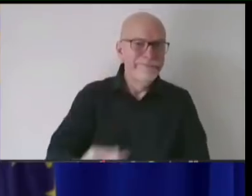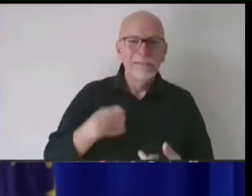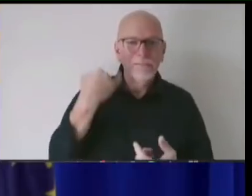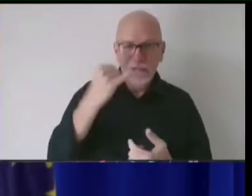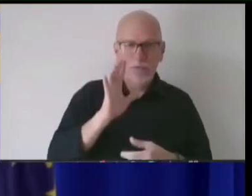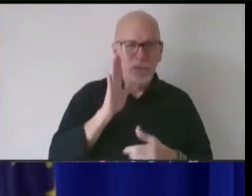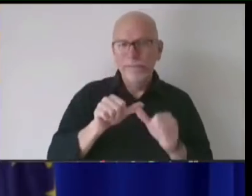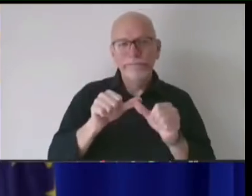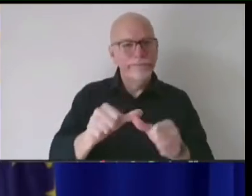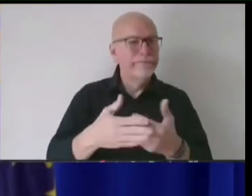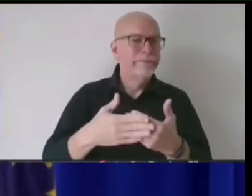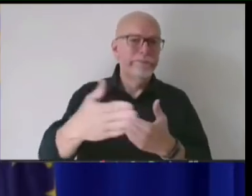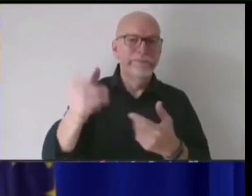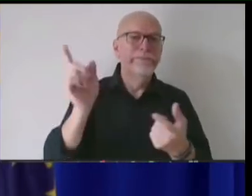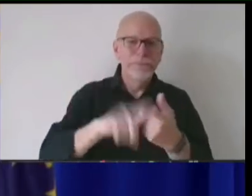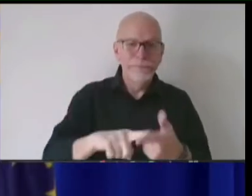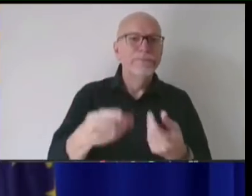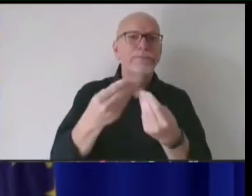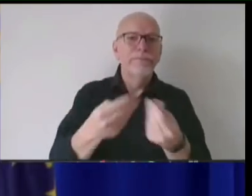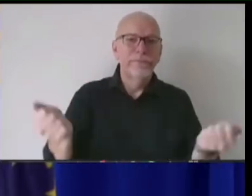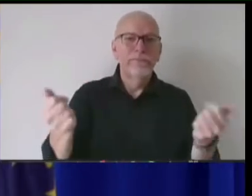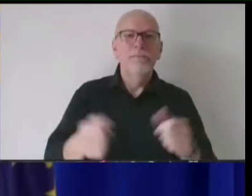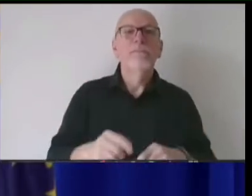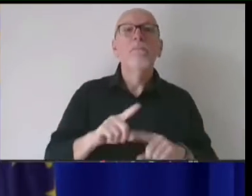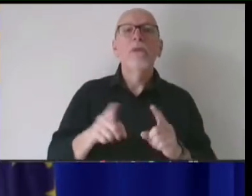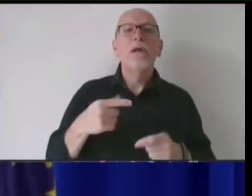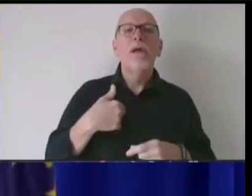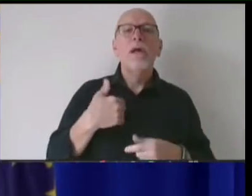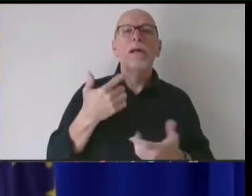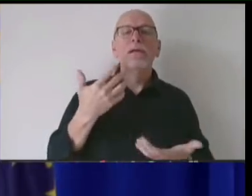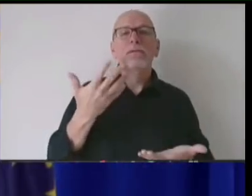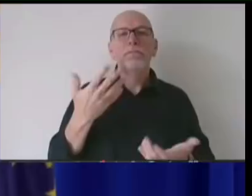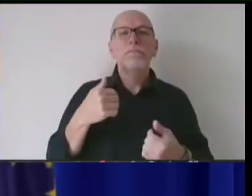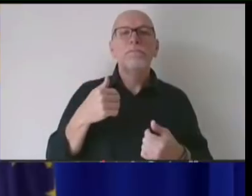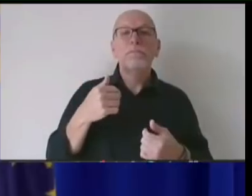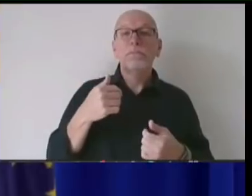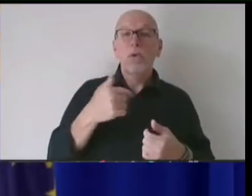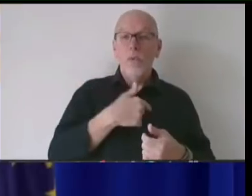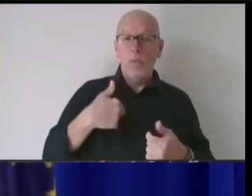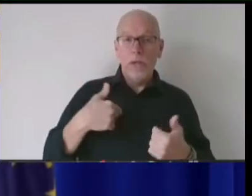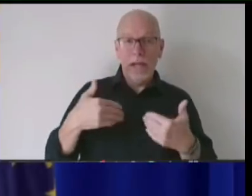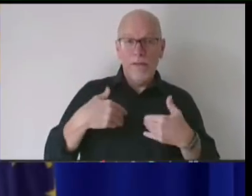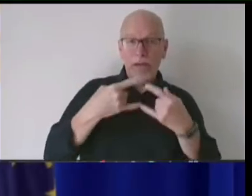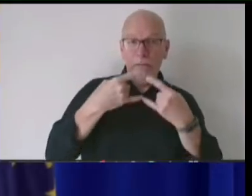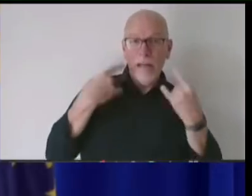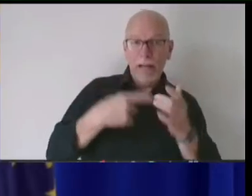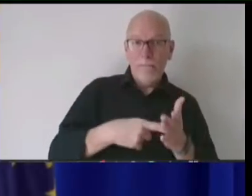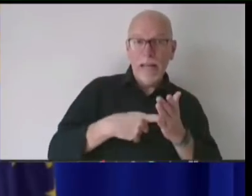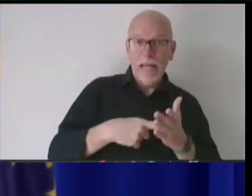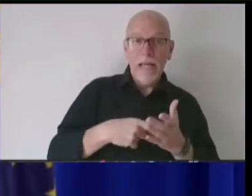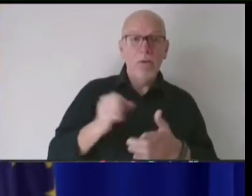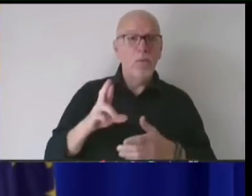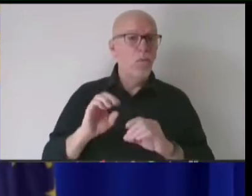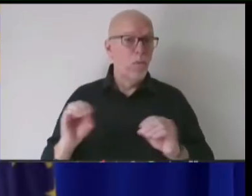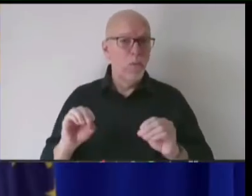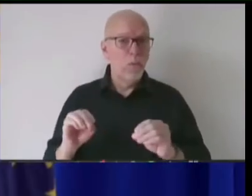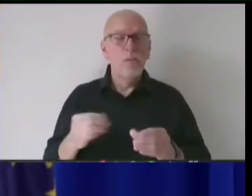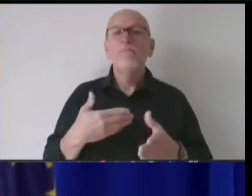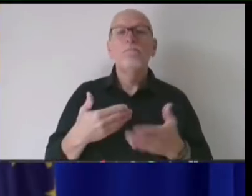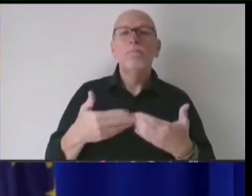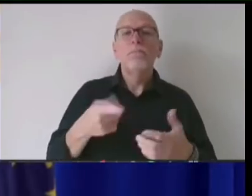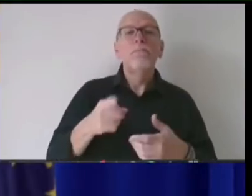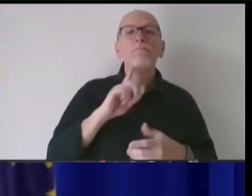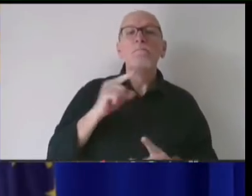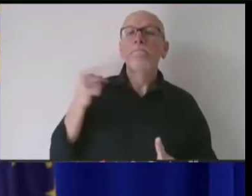until we finish this. I will say that whether we have a mask mandate in place or not, the bottom line